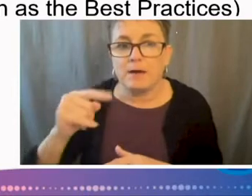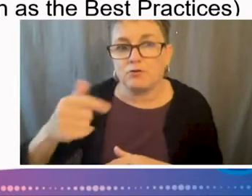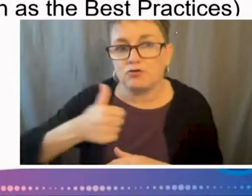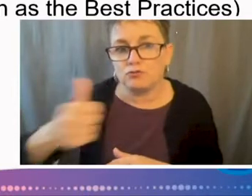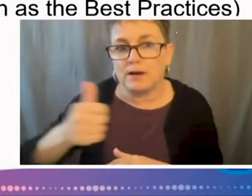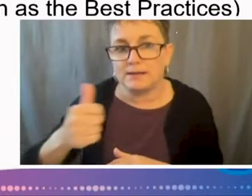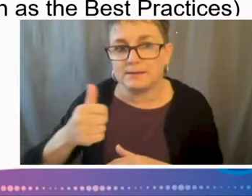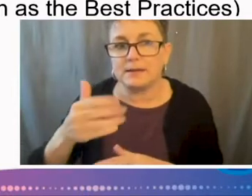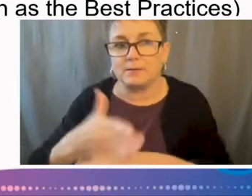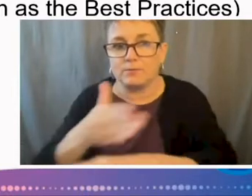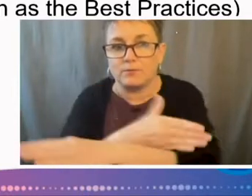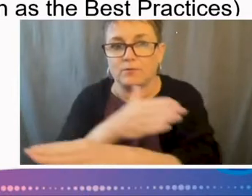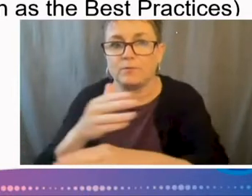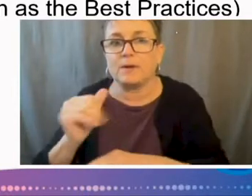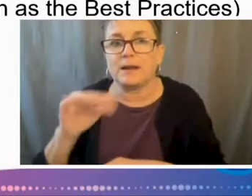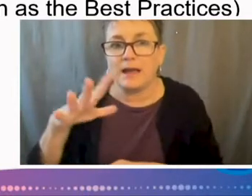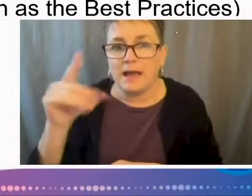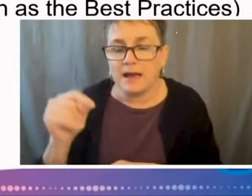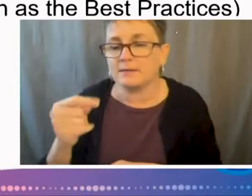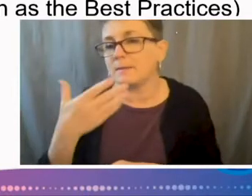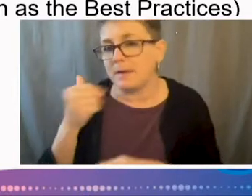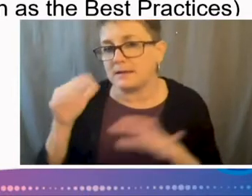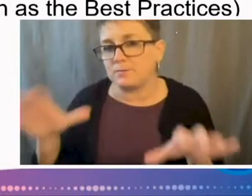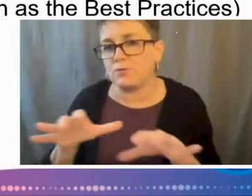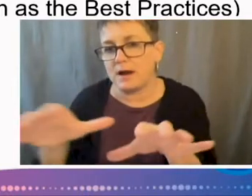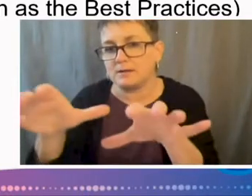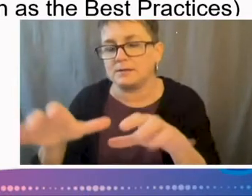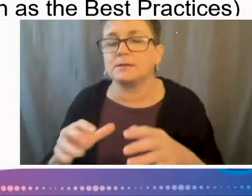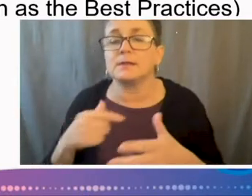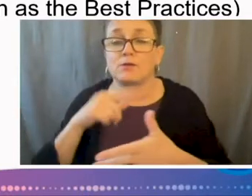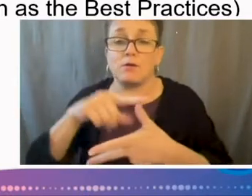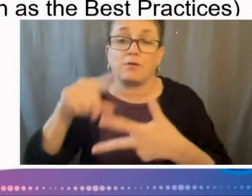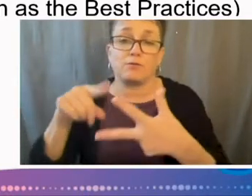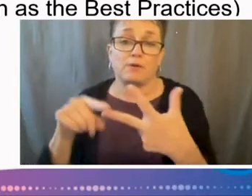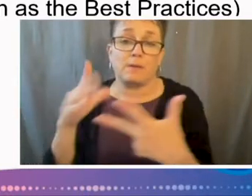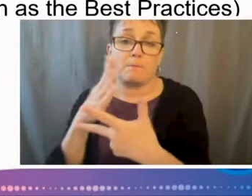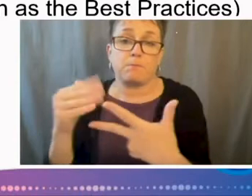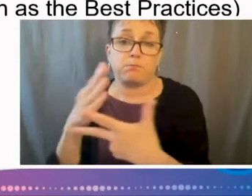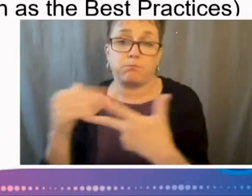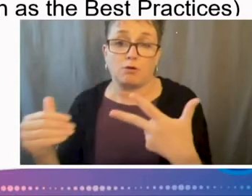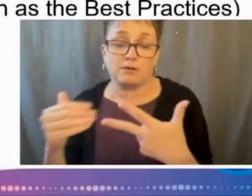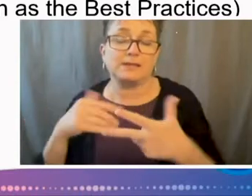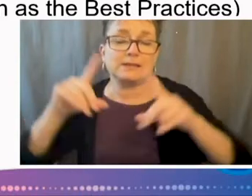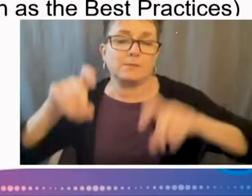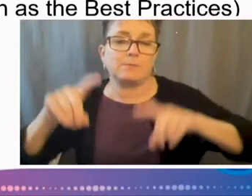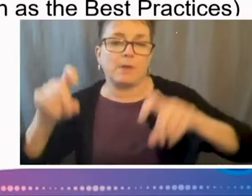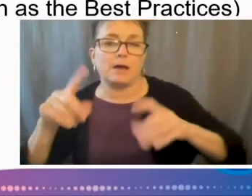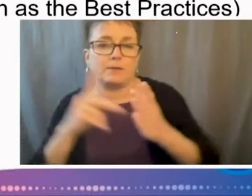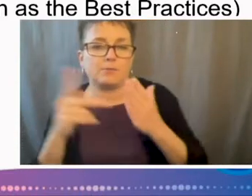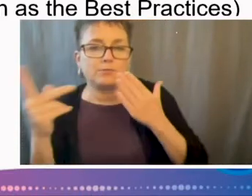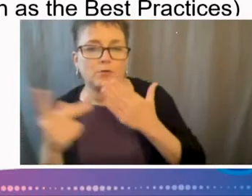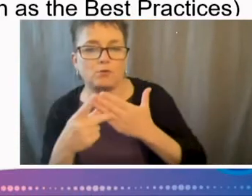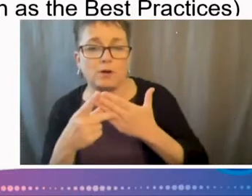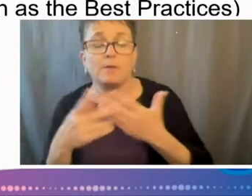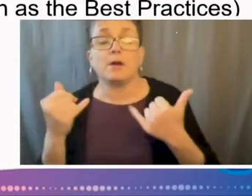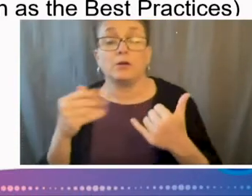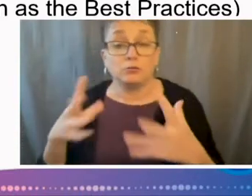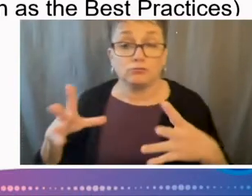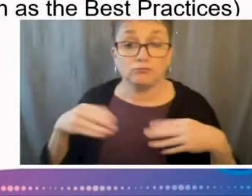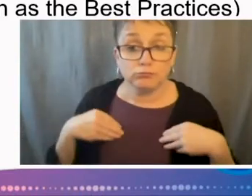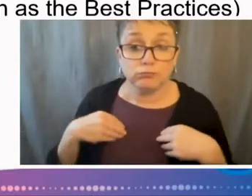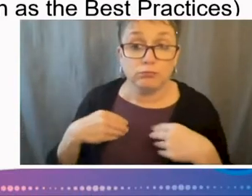ambitious legislation has three phases that establish a pilot program to adopt paratransit best